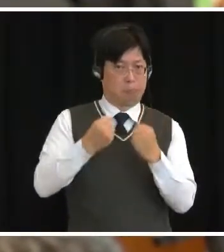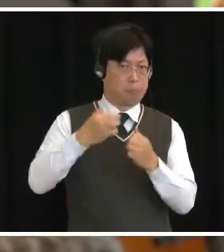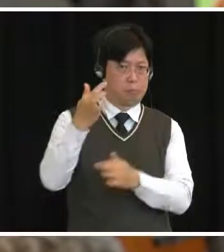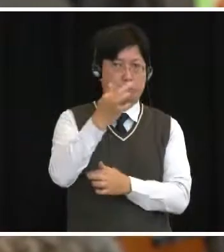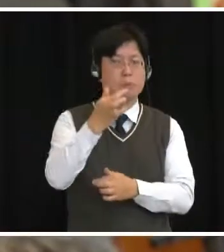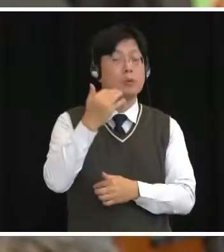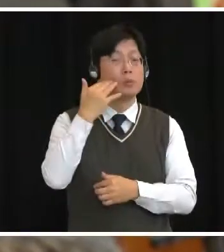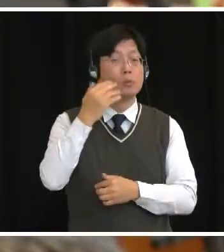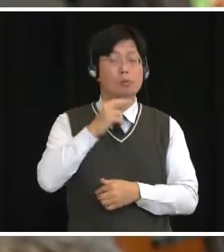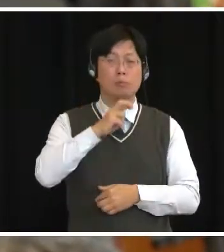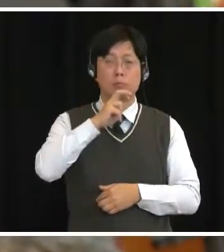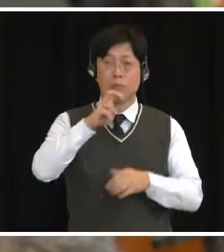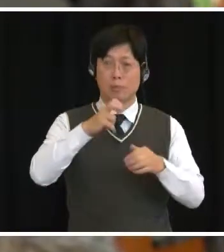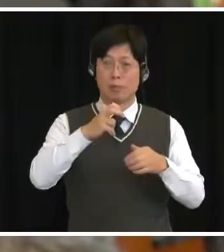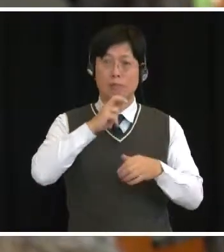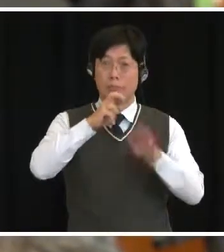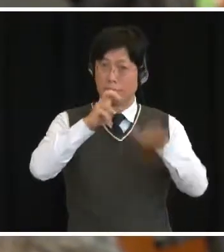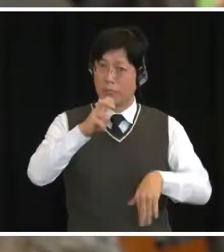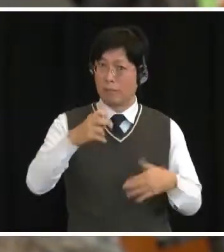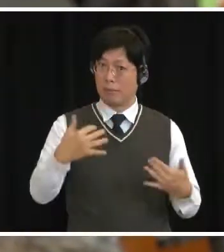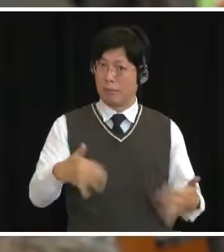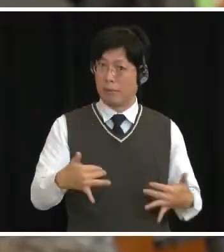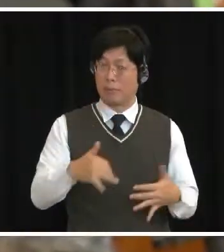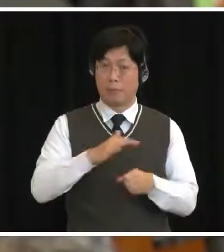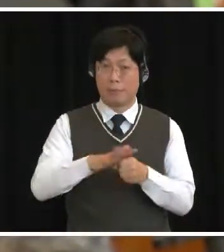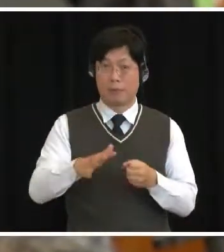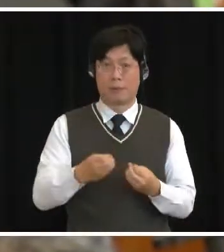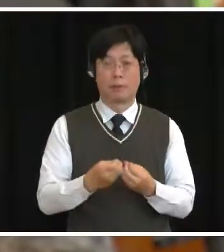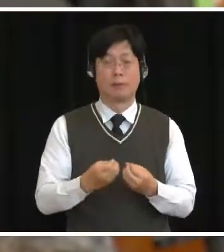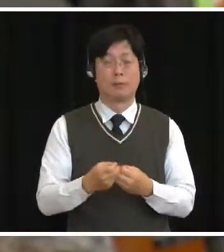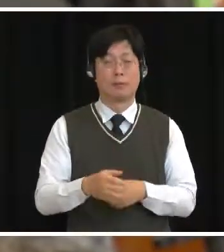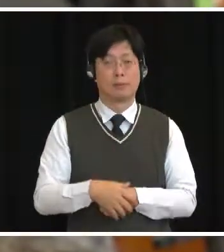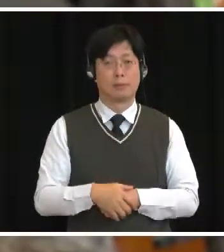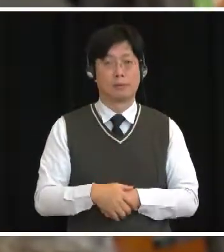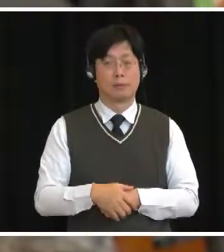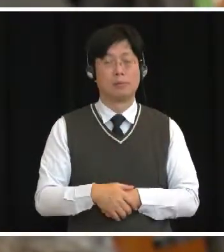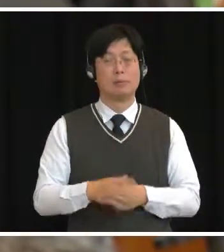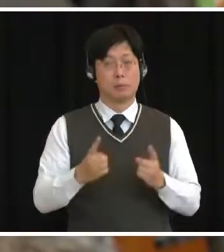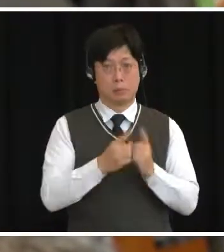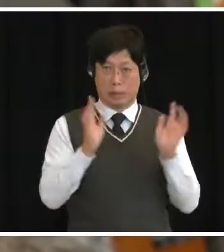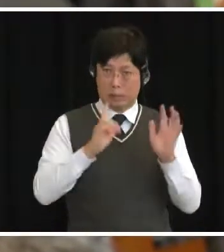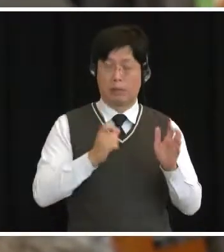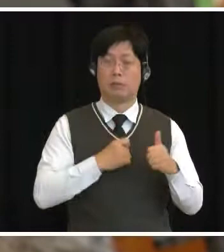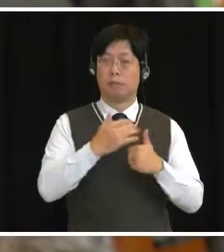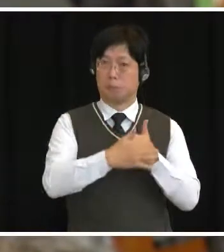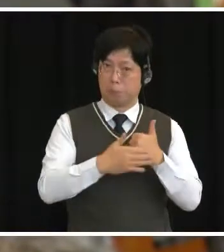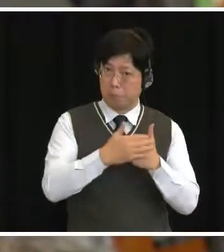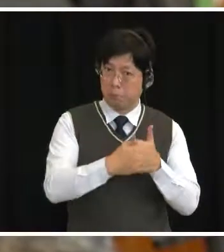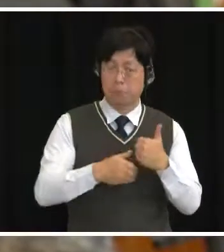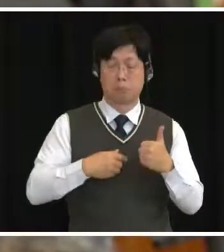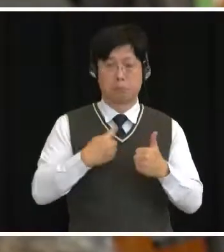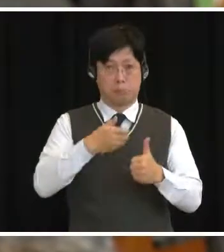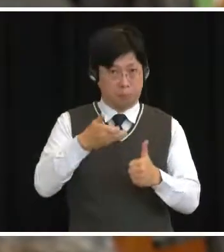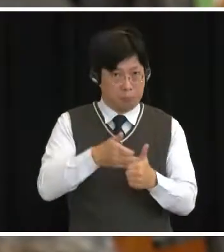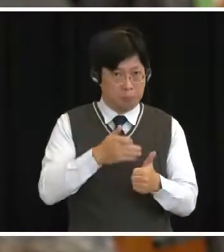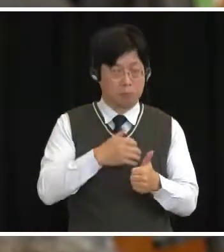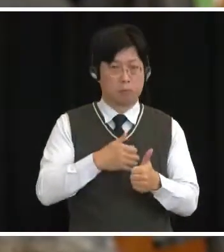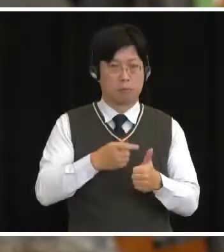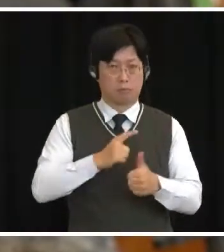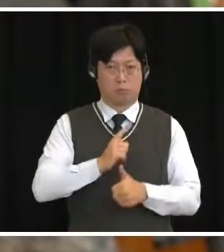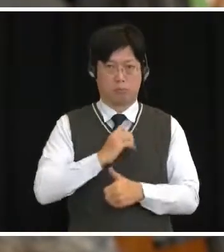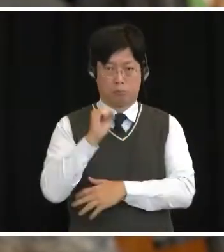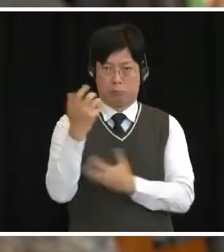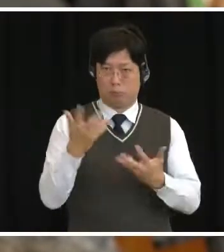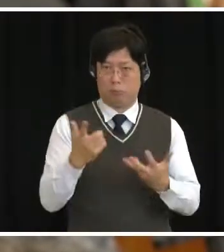people aged above 20 will have full capacity, and for those who are